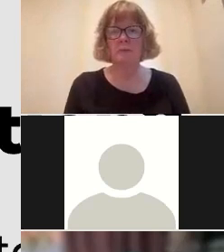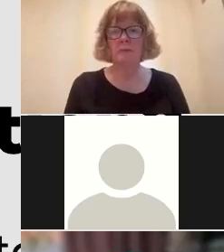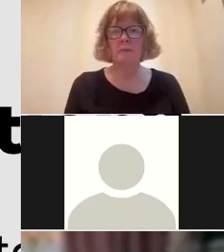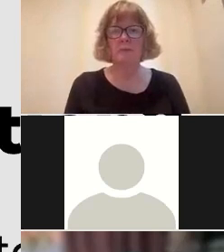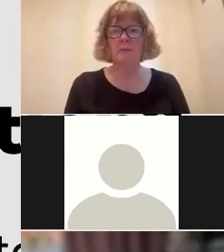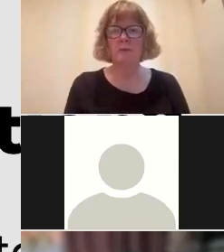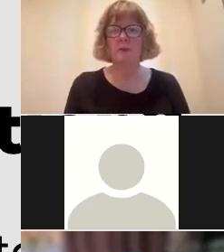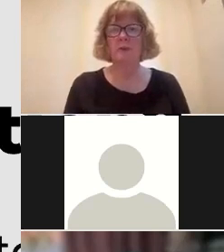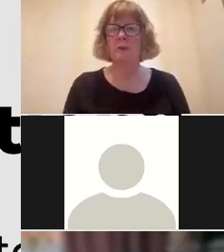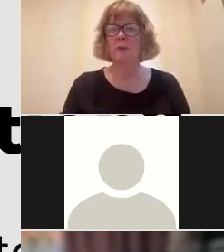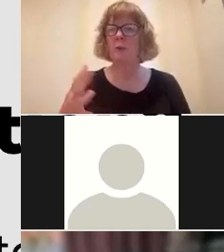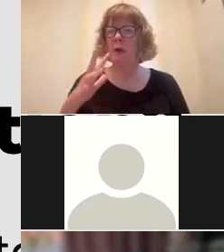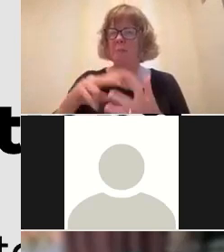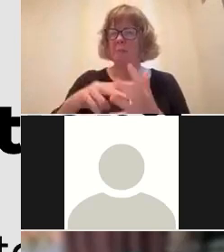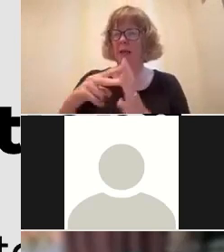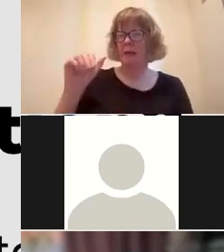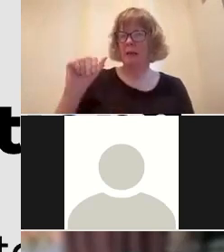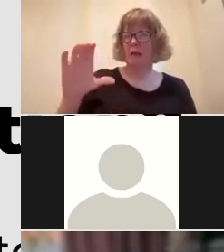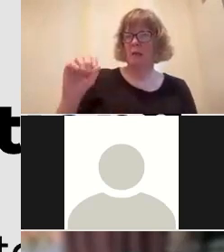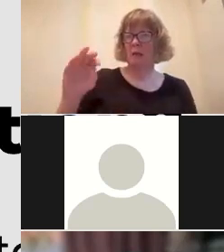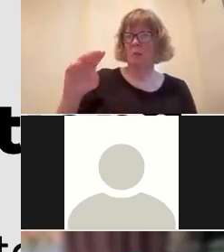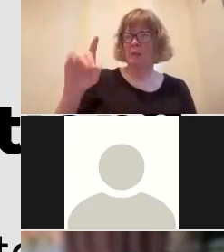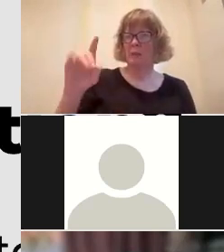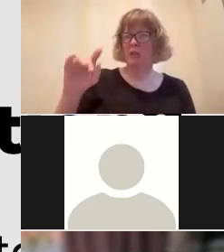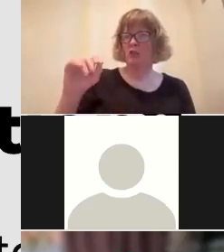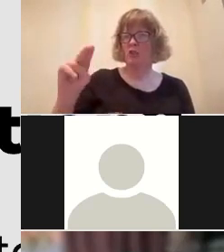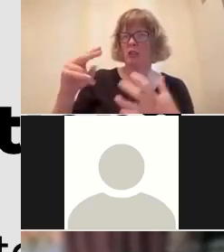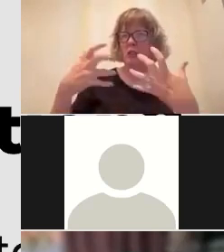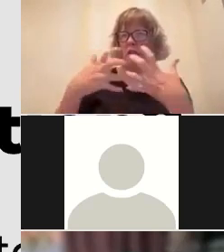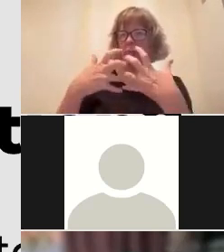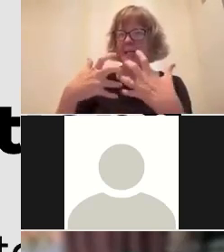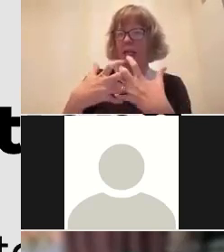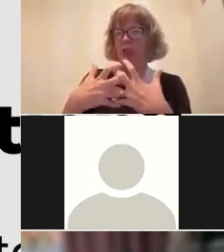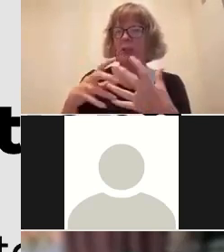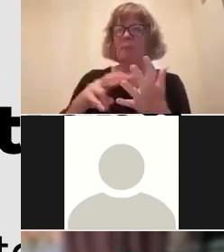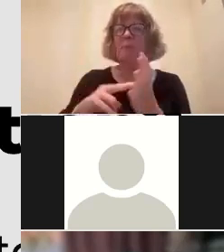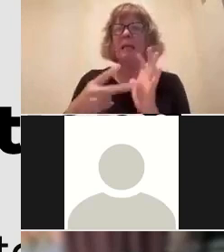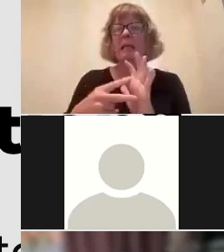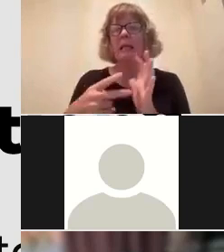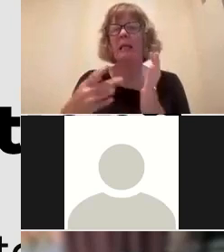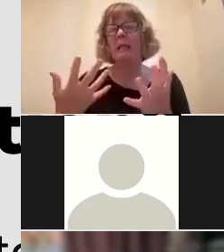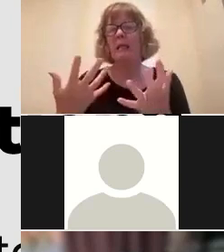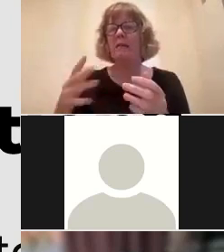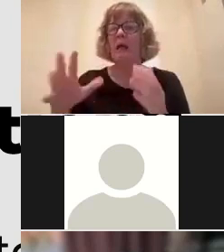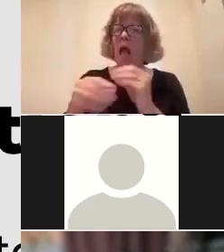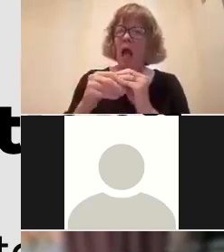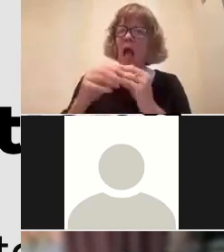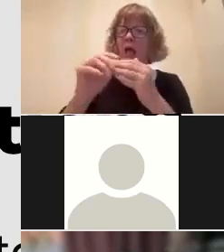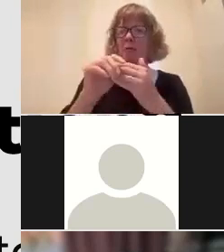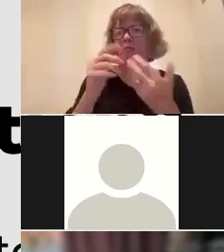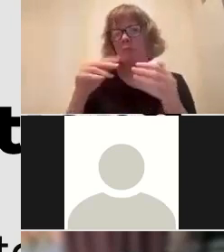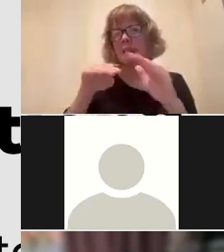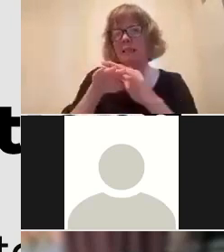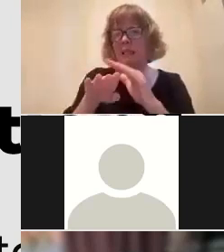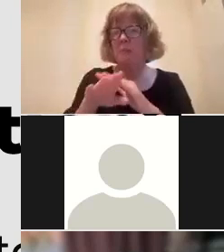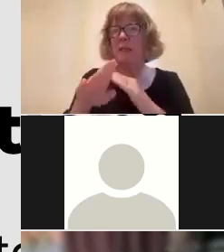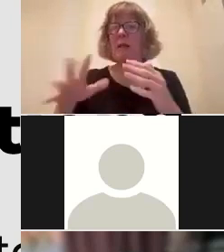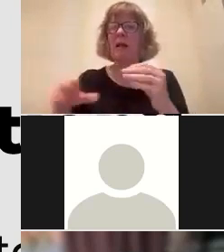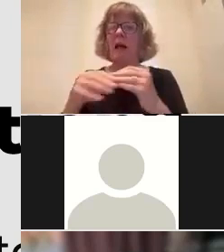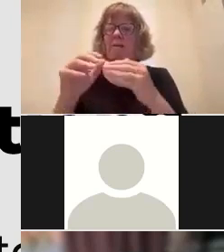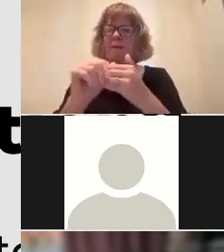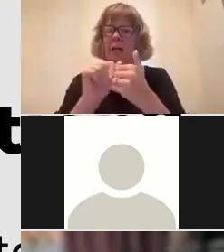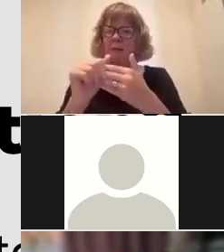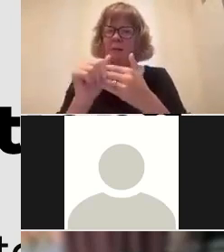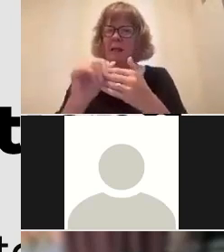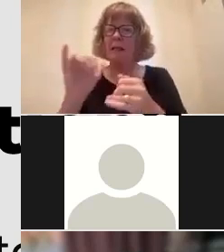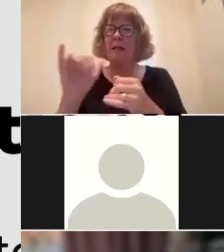So when we talk about accommodations, we're talking about adding accessibility and flexibility. For example, having physical